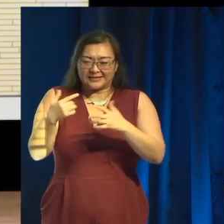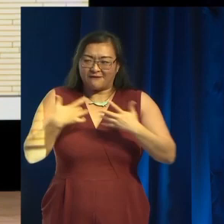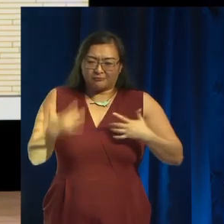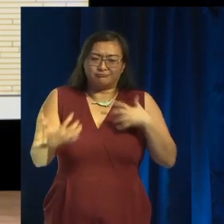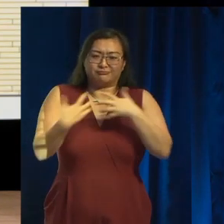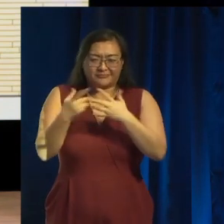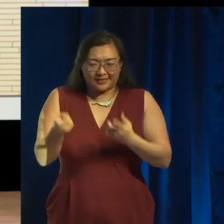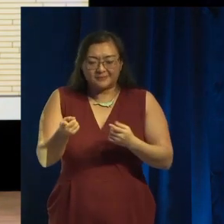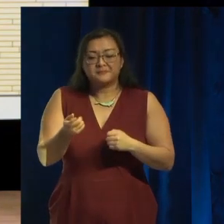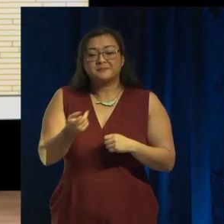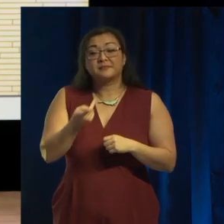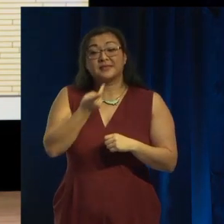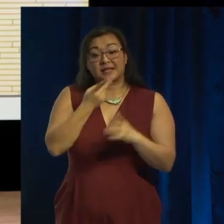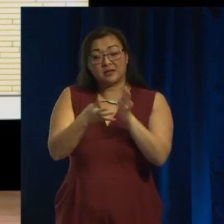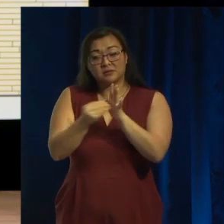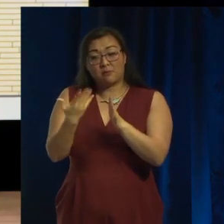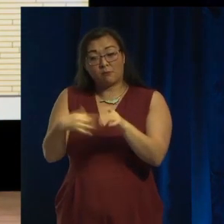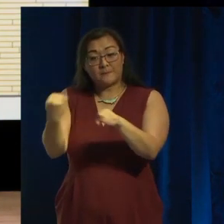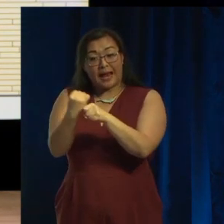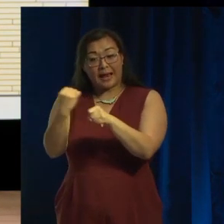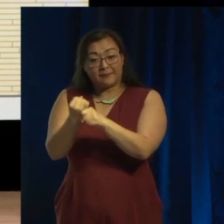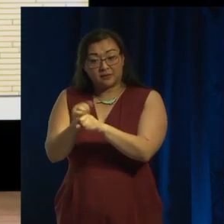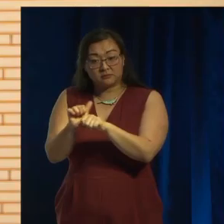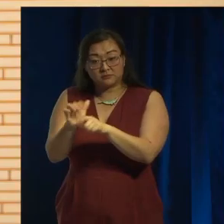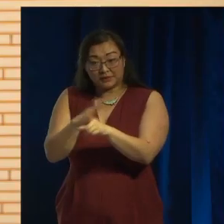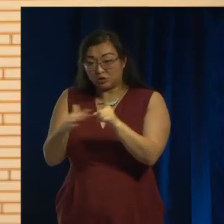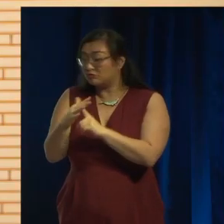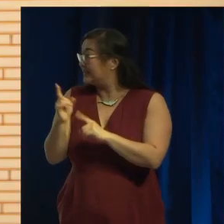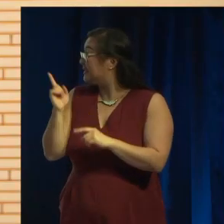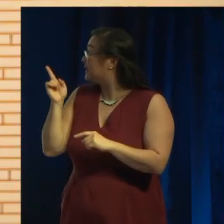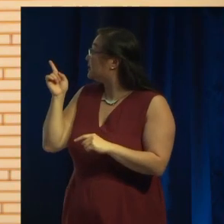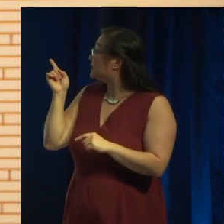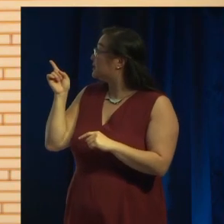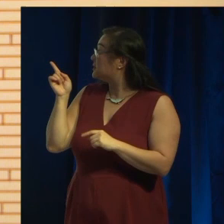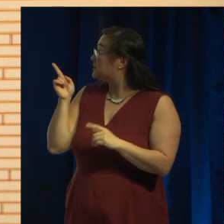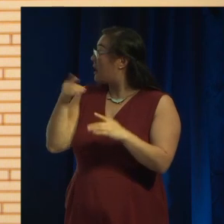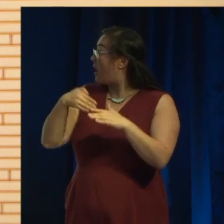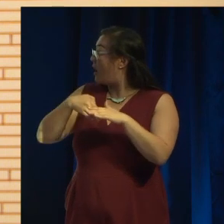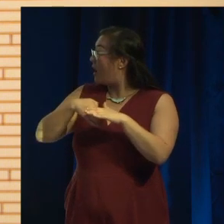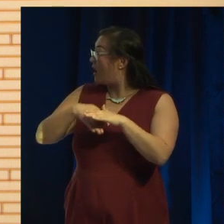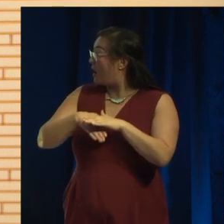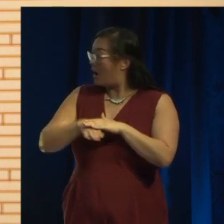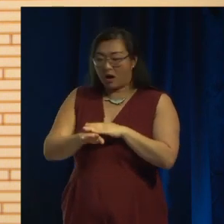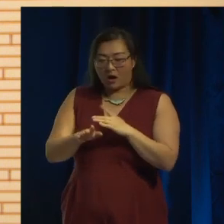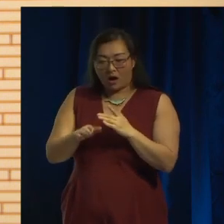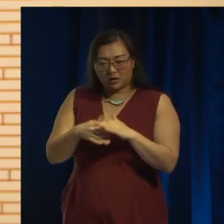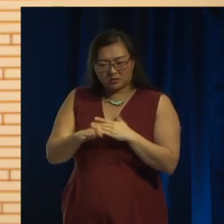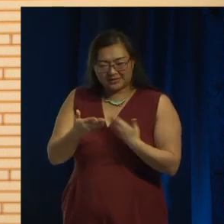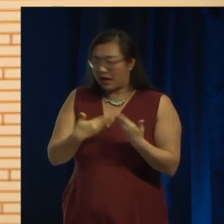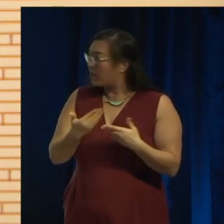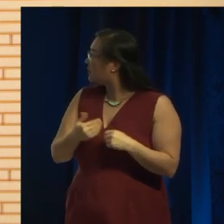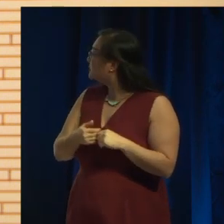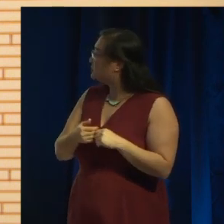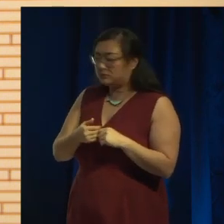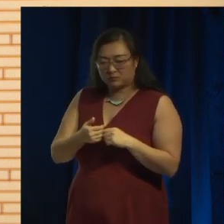from the gaming industry I would bring is Undertale. And although there is tons of stuff in this